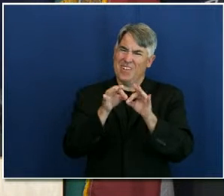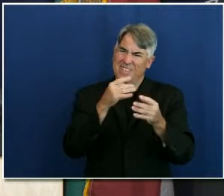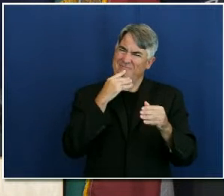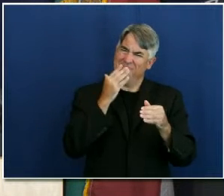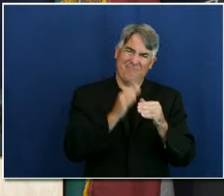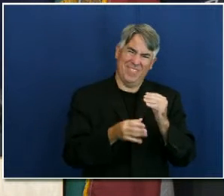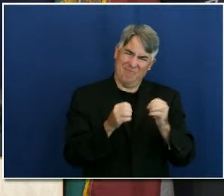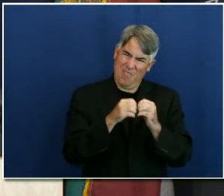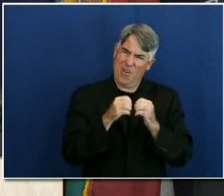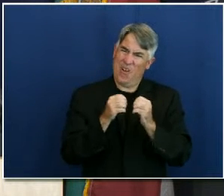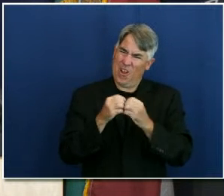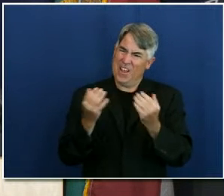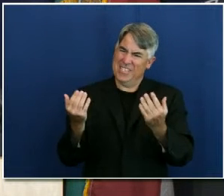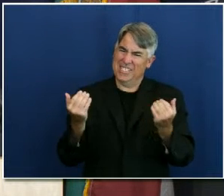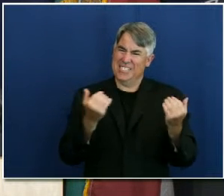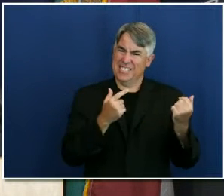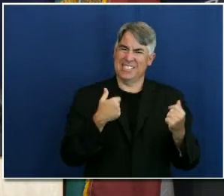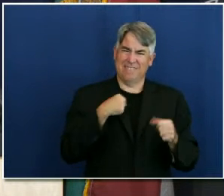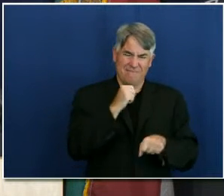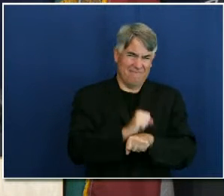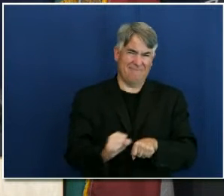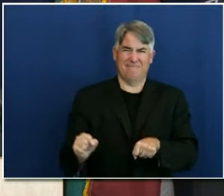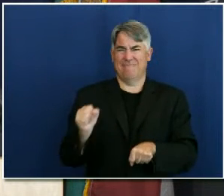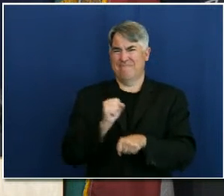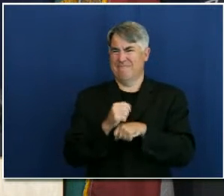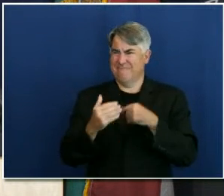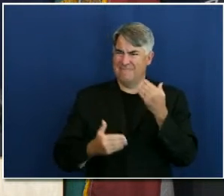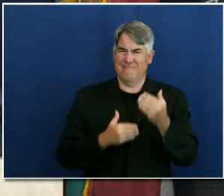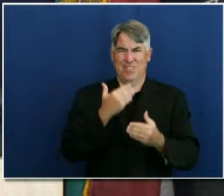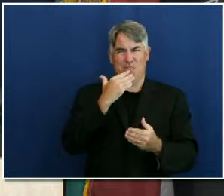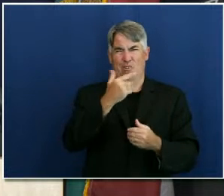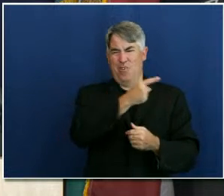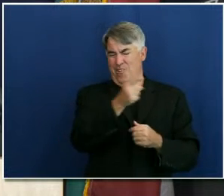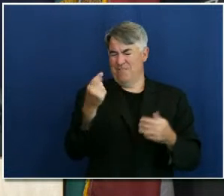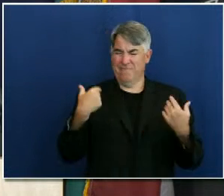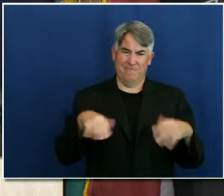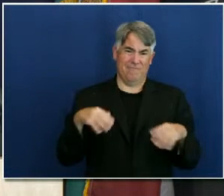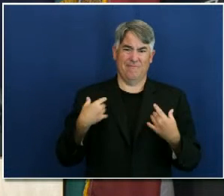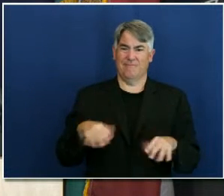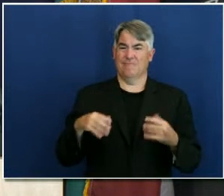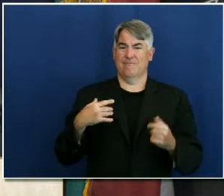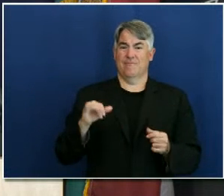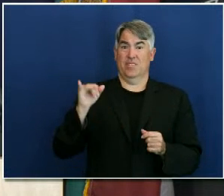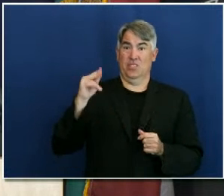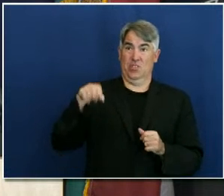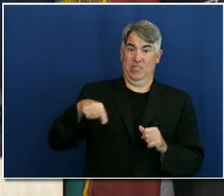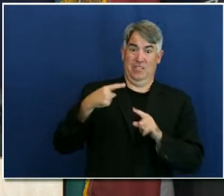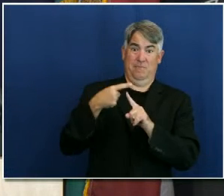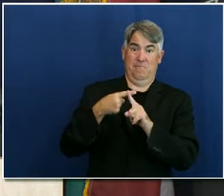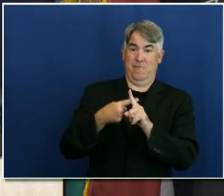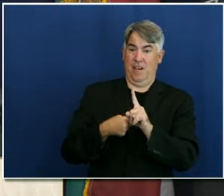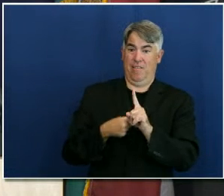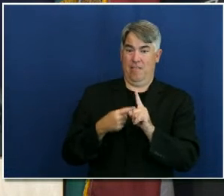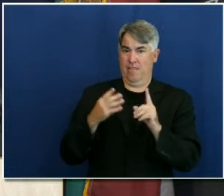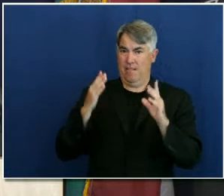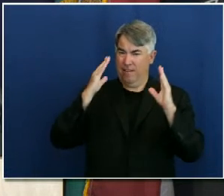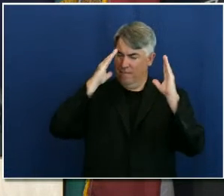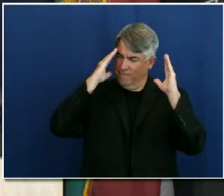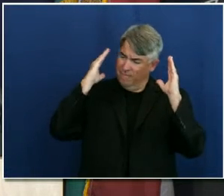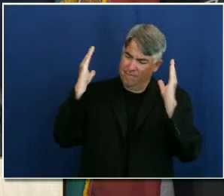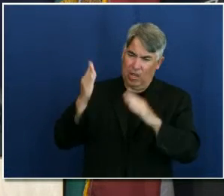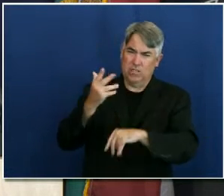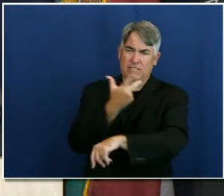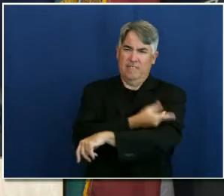total, and a very focused effort in June to try and reach every San Diegan. And our message for San Diegans is the vaccine is